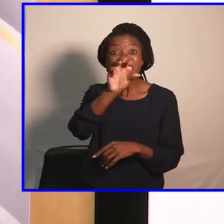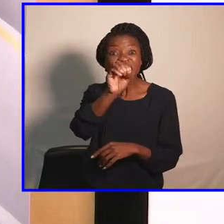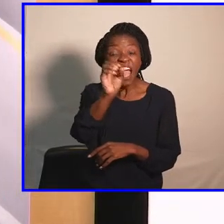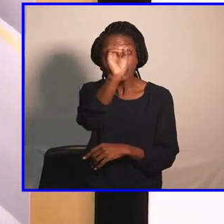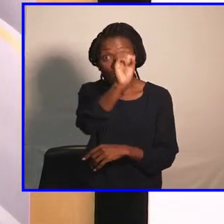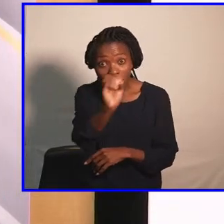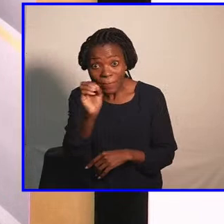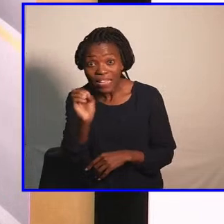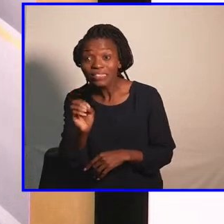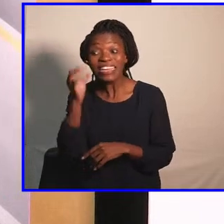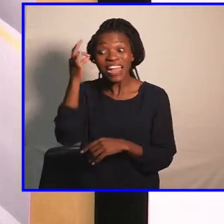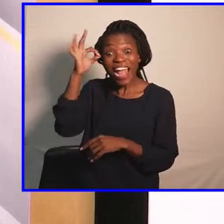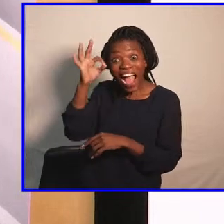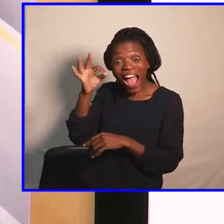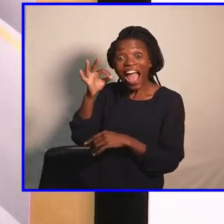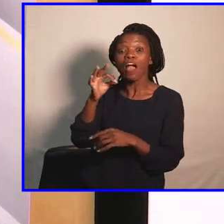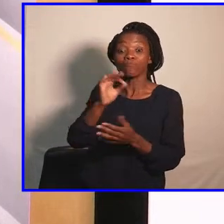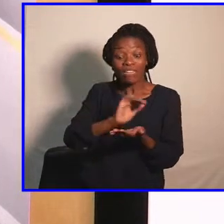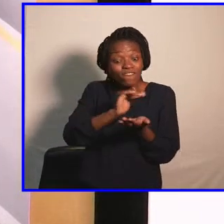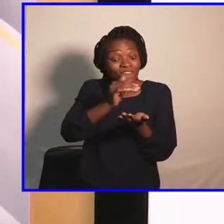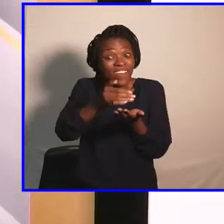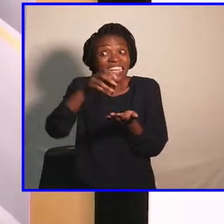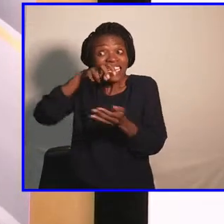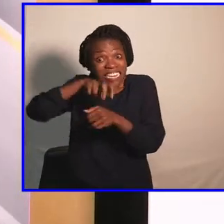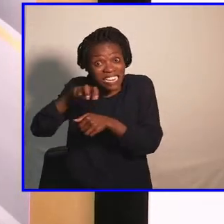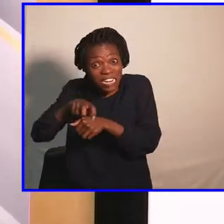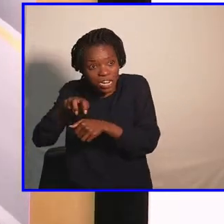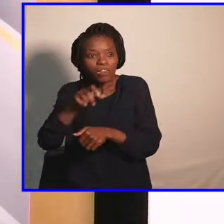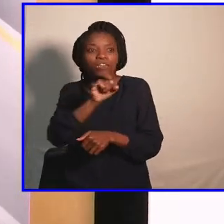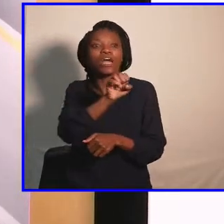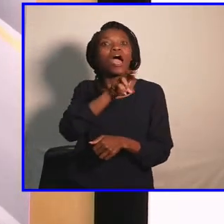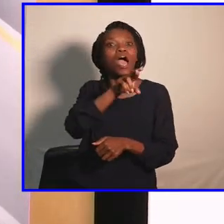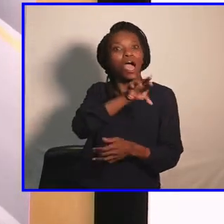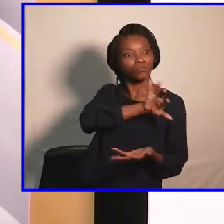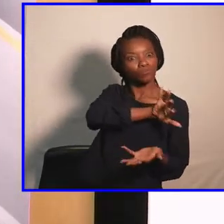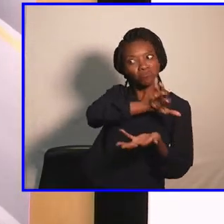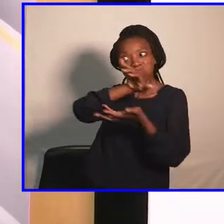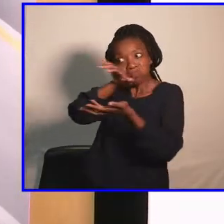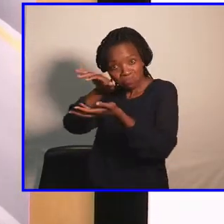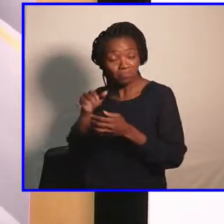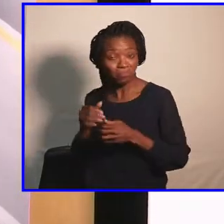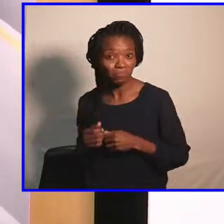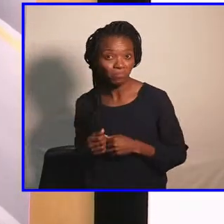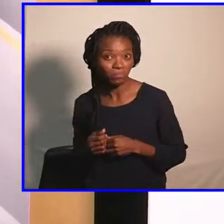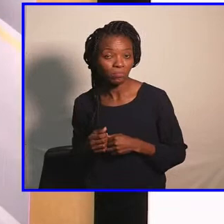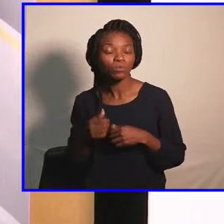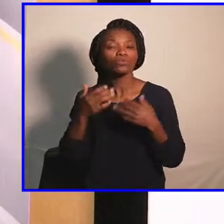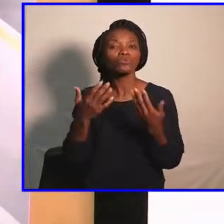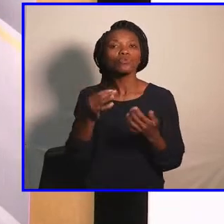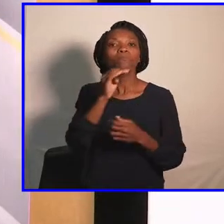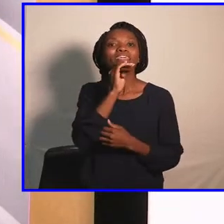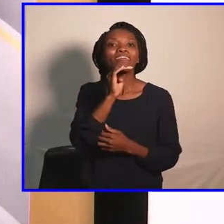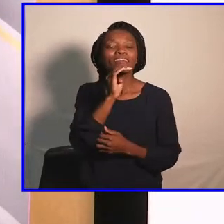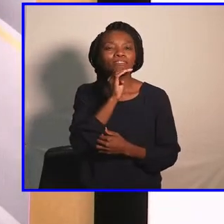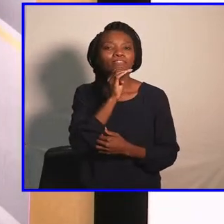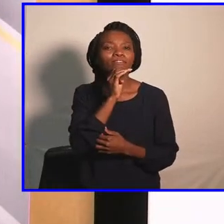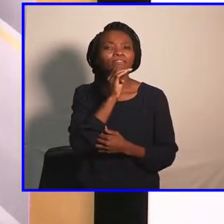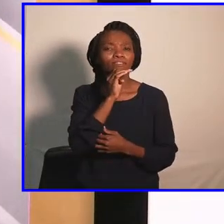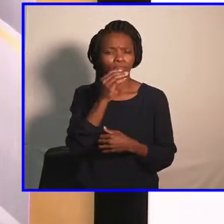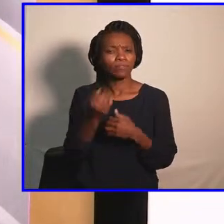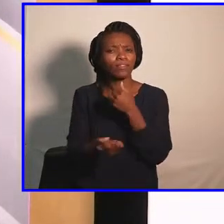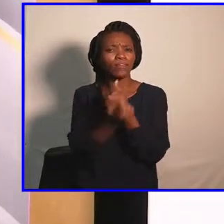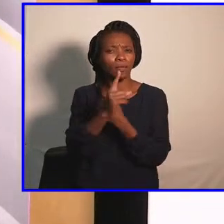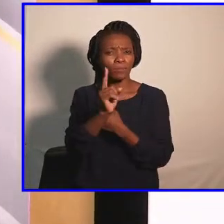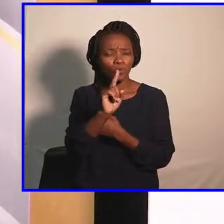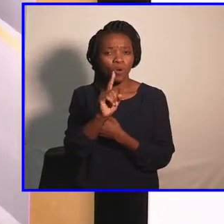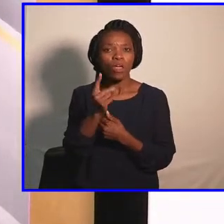the funding required by our government. And this minimizes